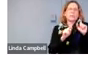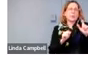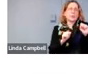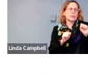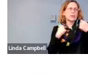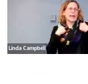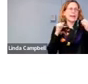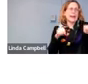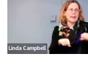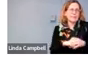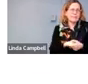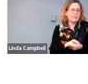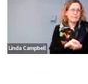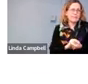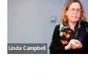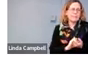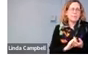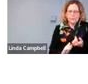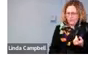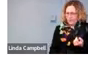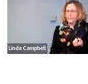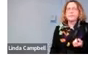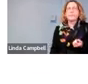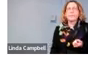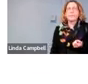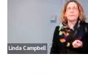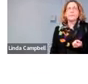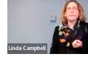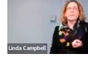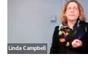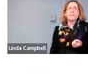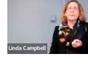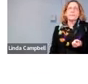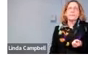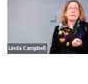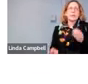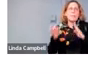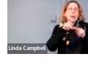It is one of the most important tools that we can have in our toolbox.